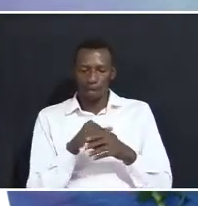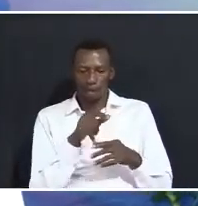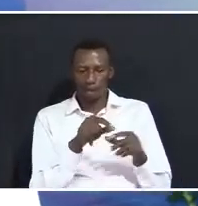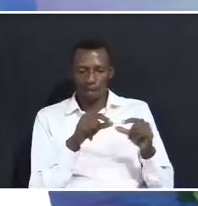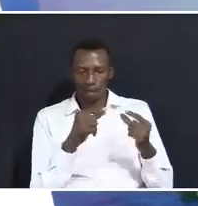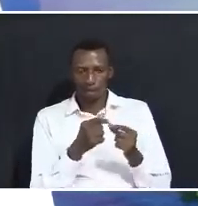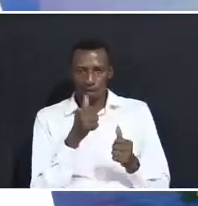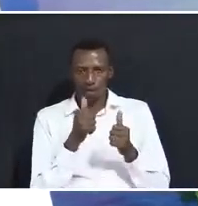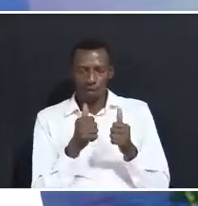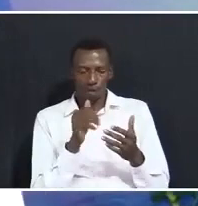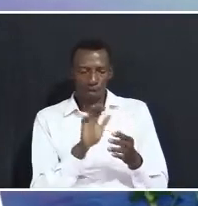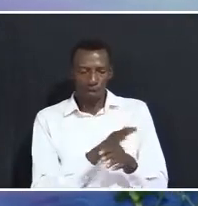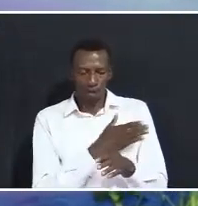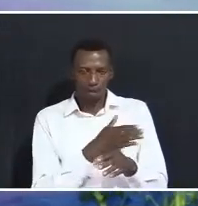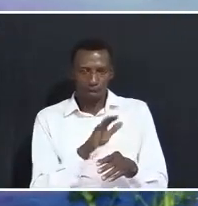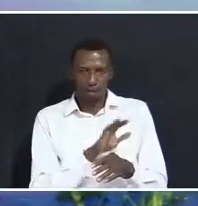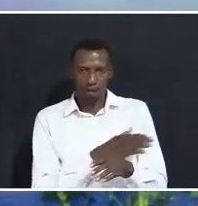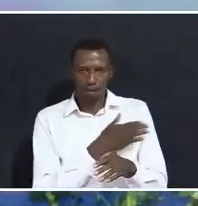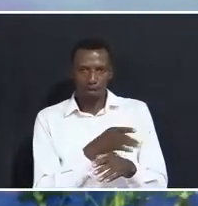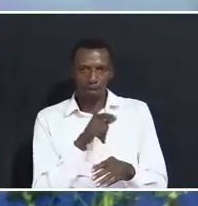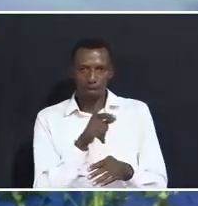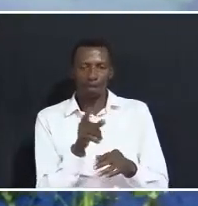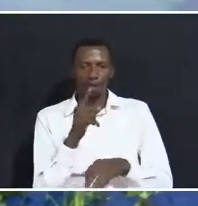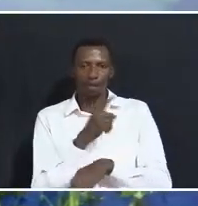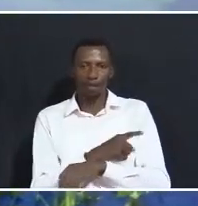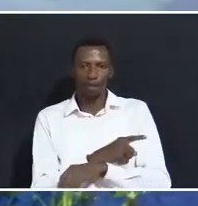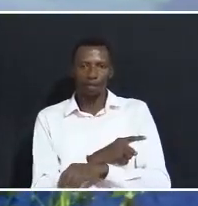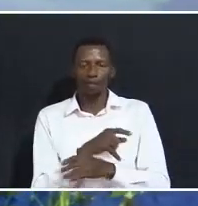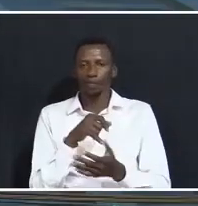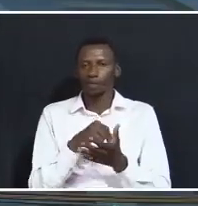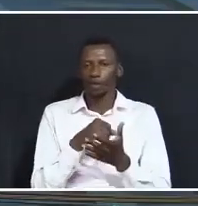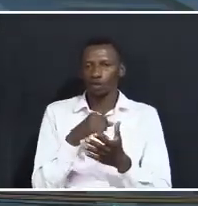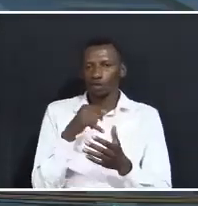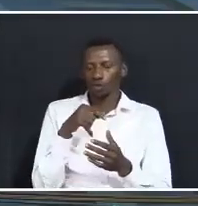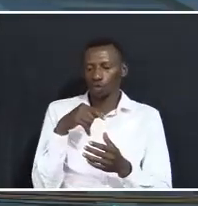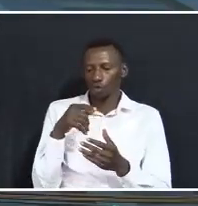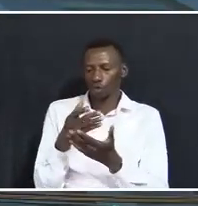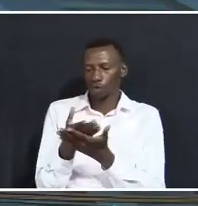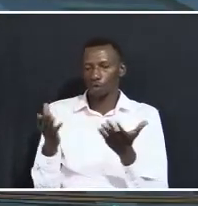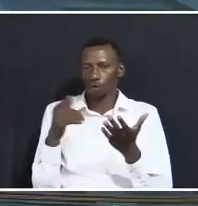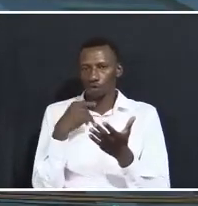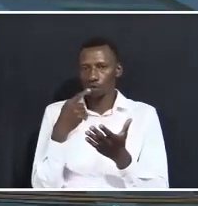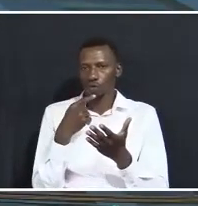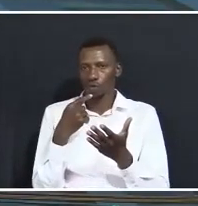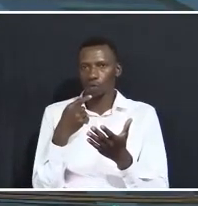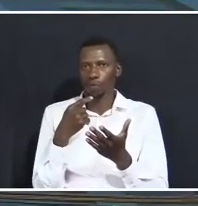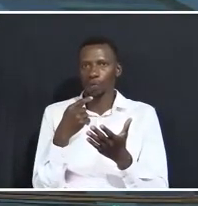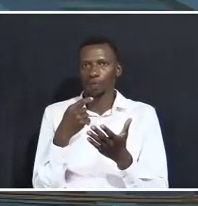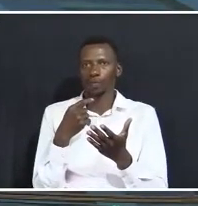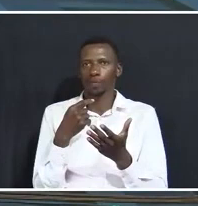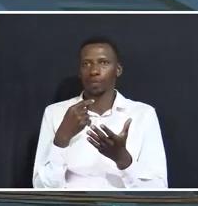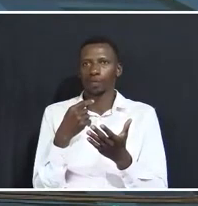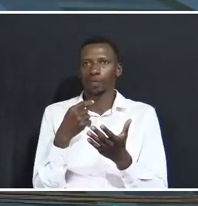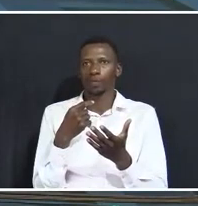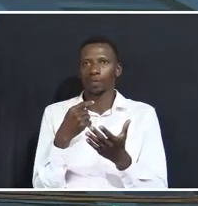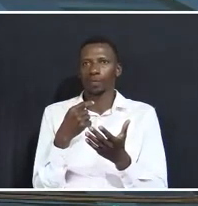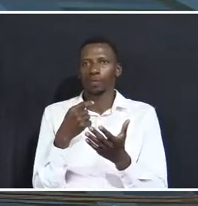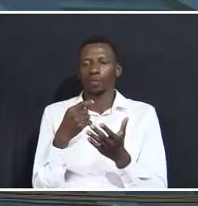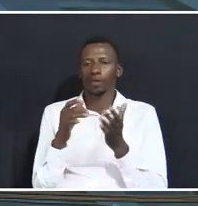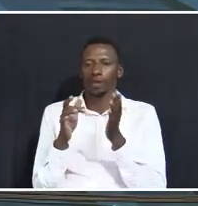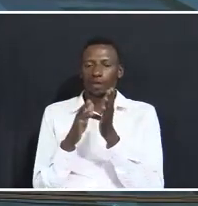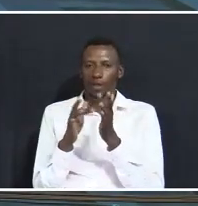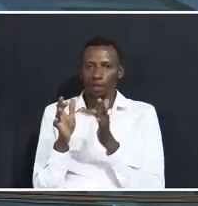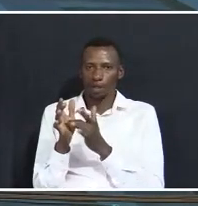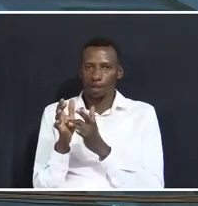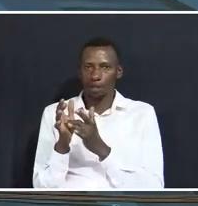that will be singing this particular day includes those who had been dumb, but whom